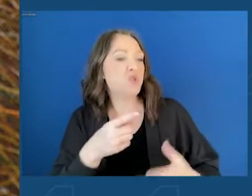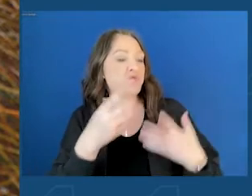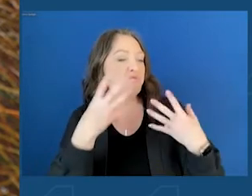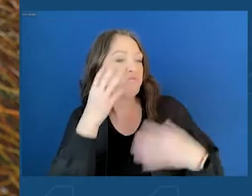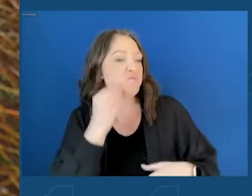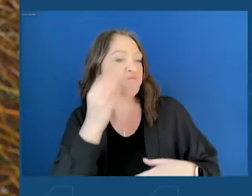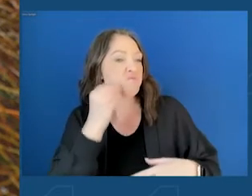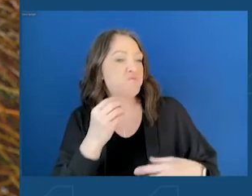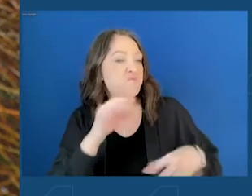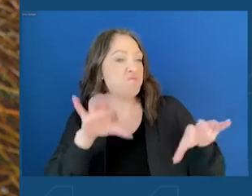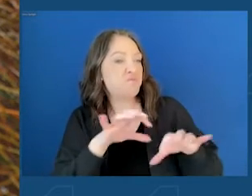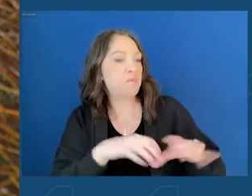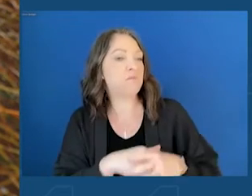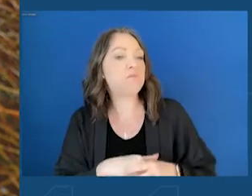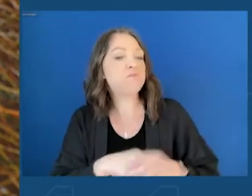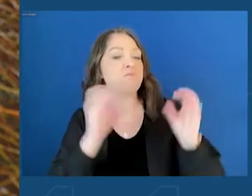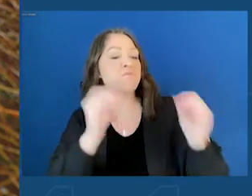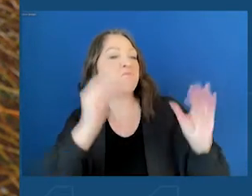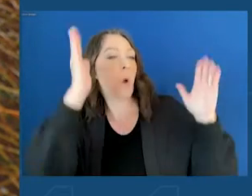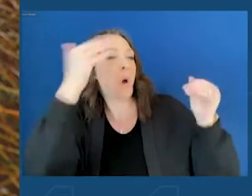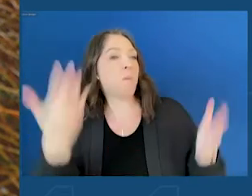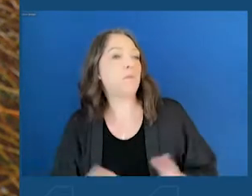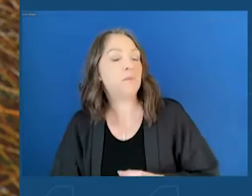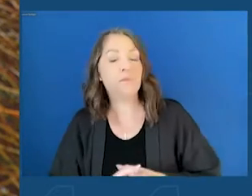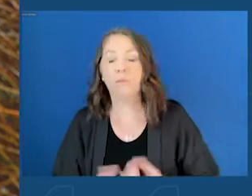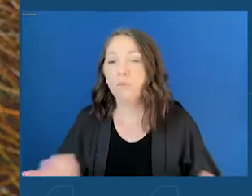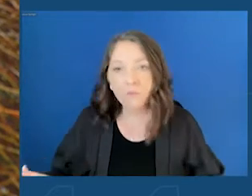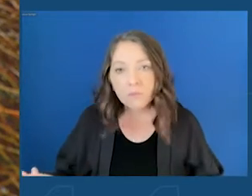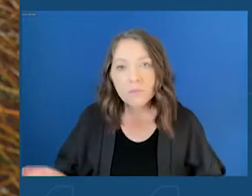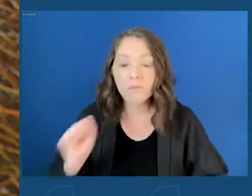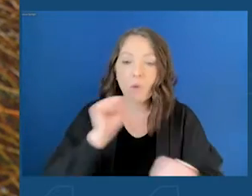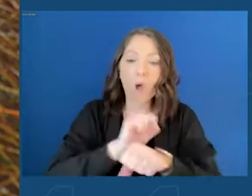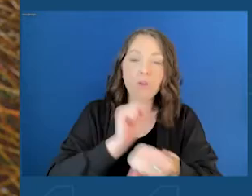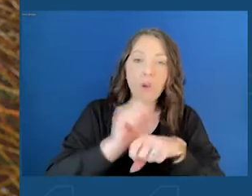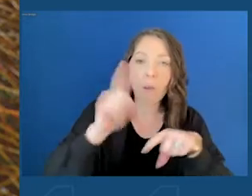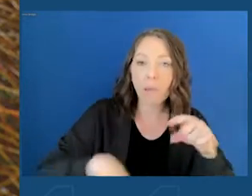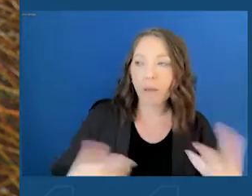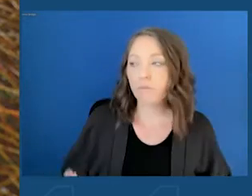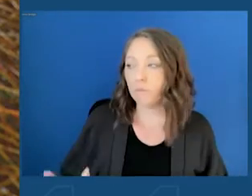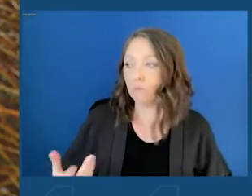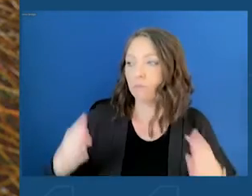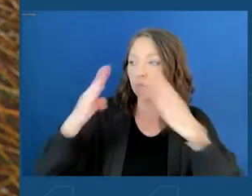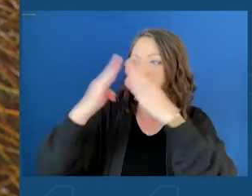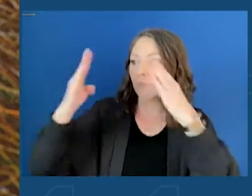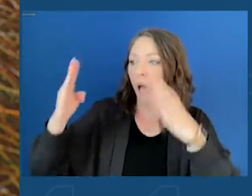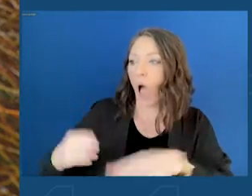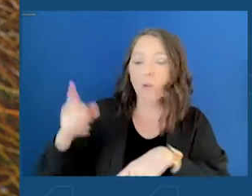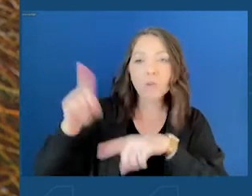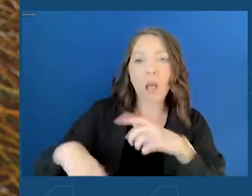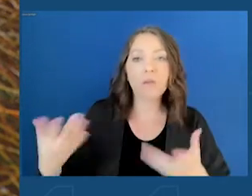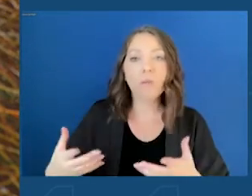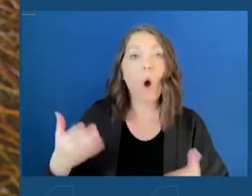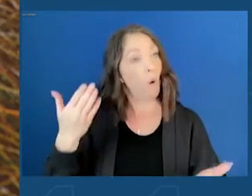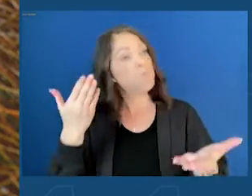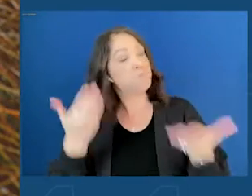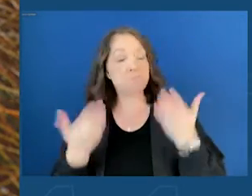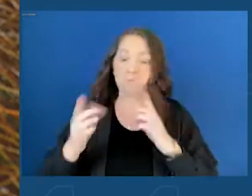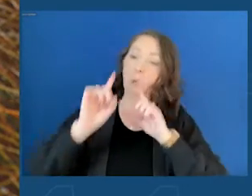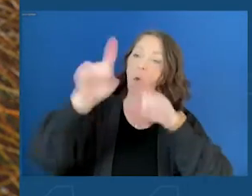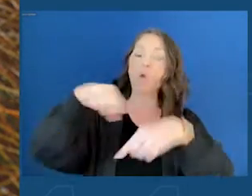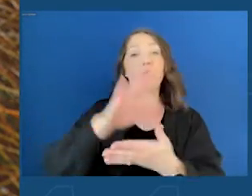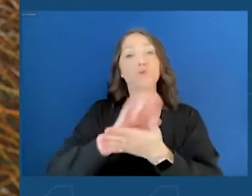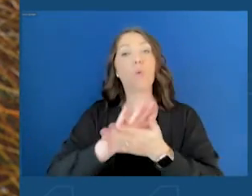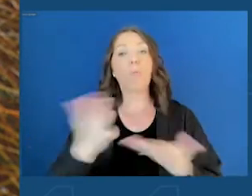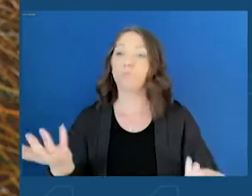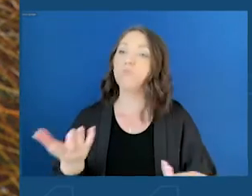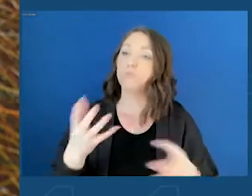you here. So you can't get a job. You can't find a place to live. You say, well, maybe I'll go to school. Maybe I'll get an